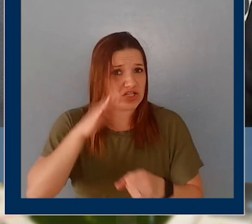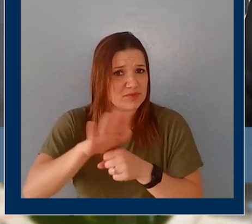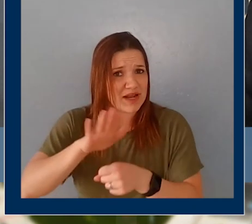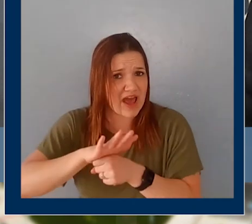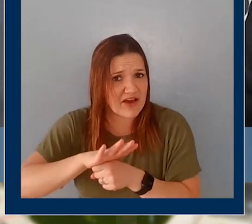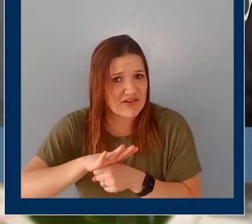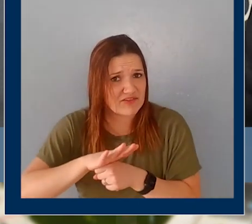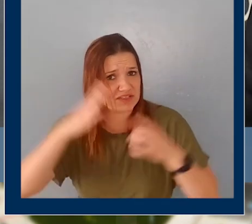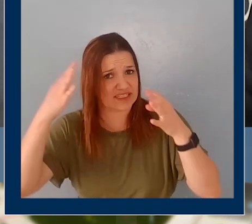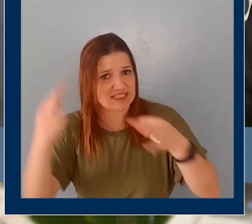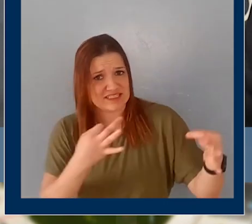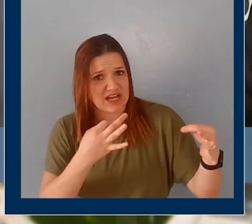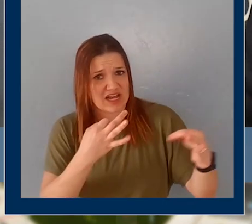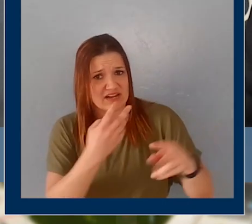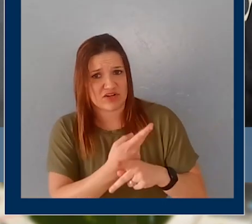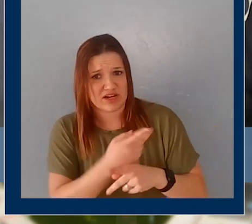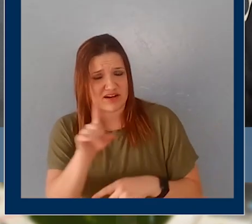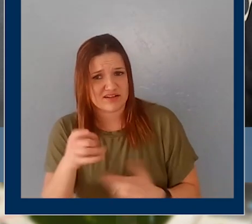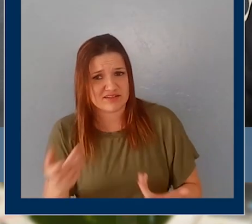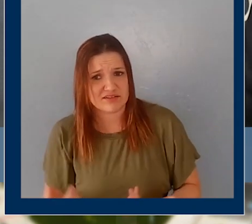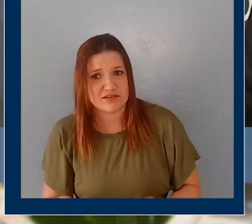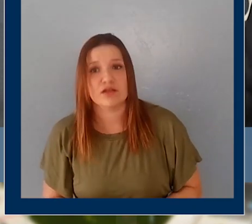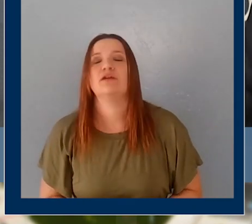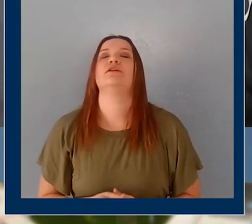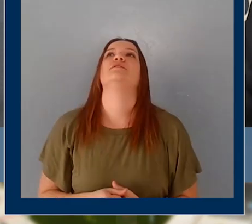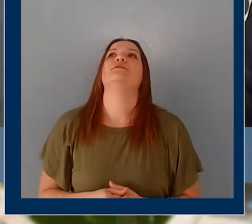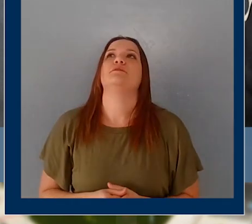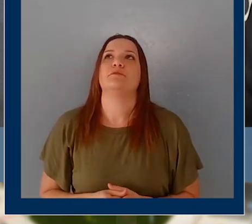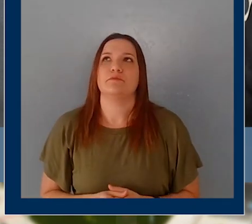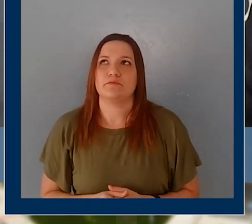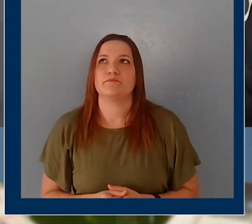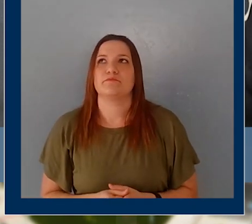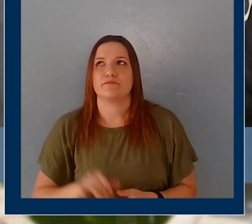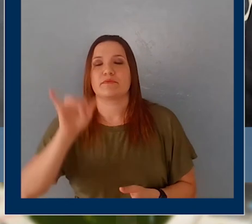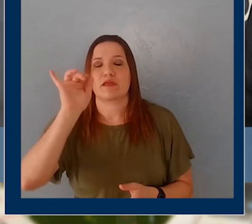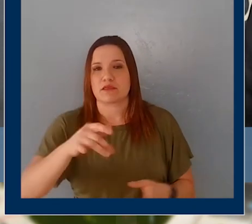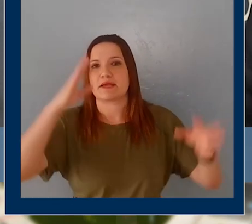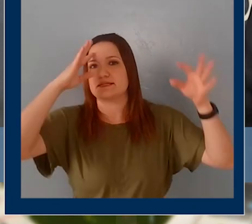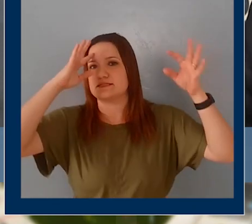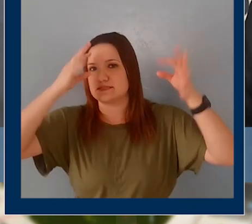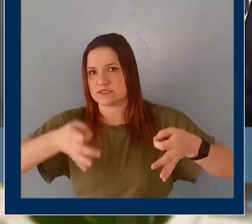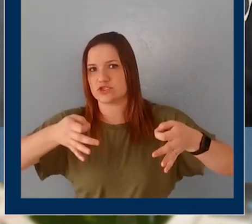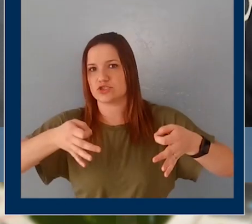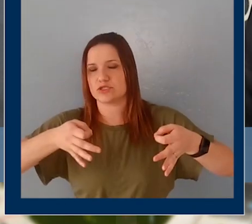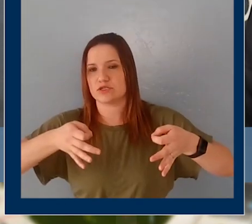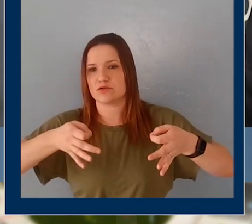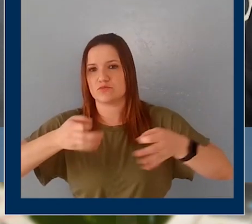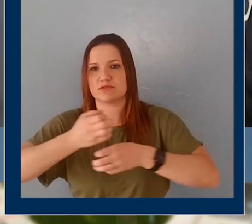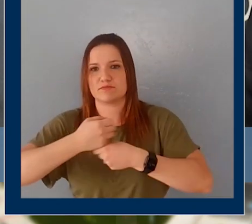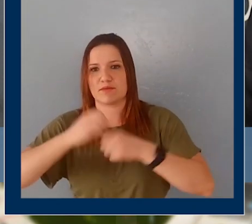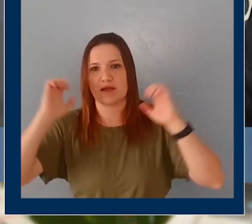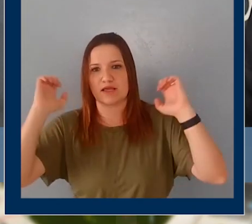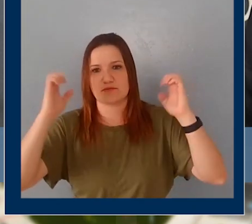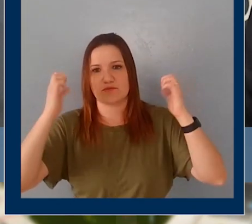management system agency, EMS, that is based in Fresno for the Central Valley. So Dan Lynch heads